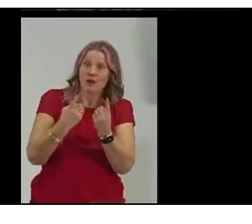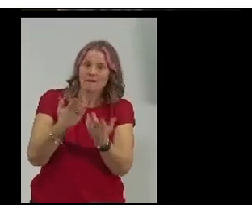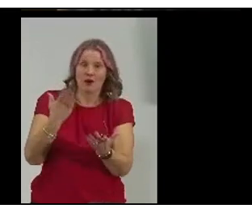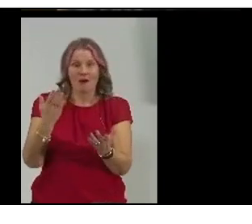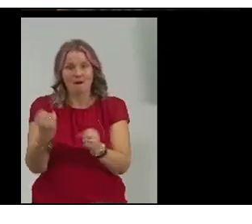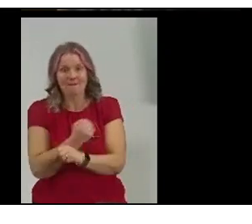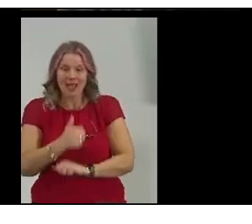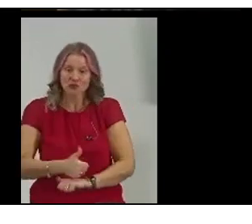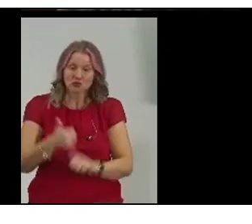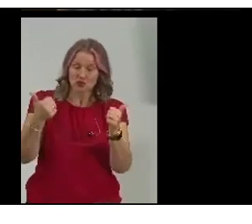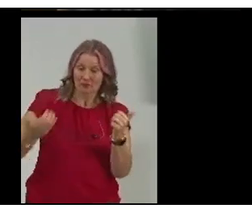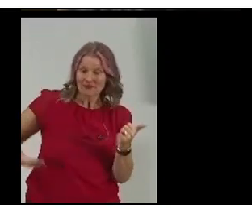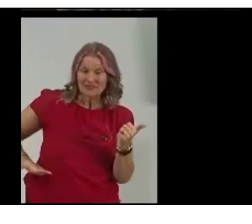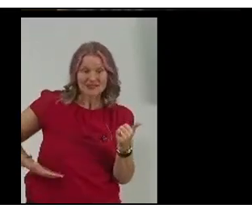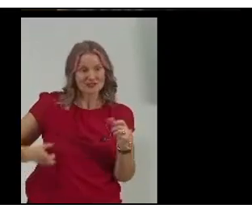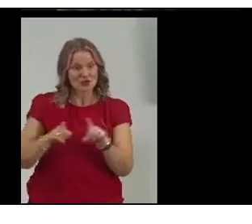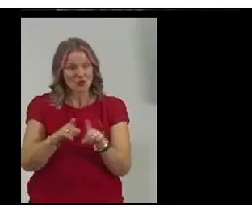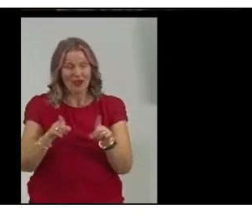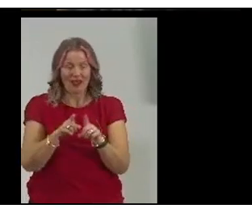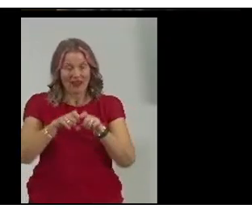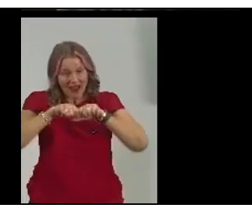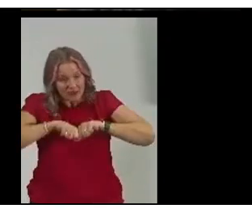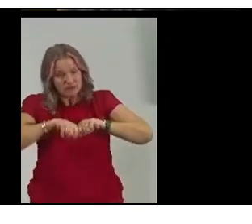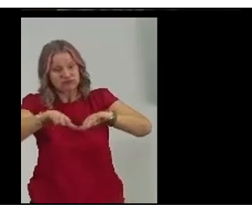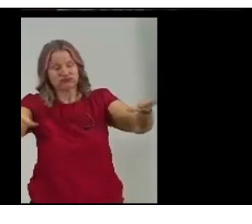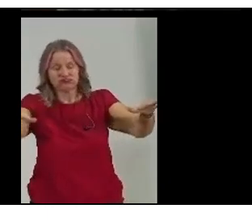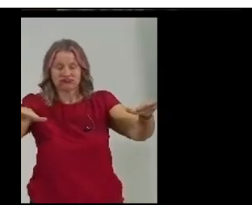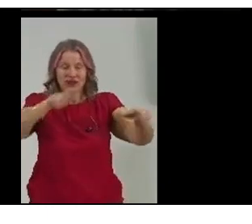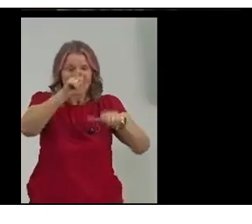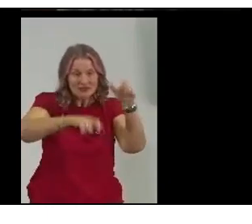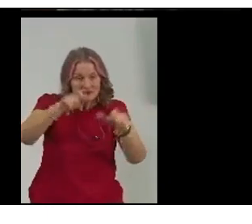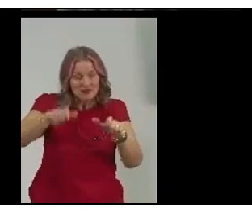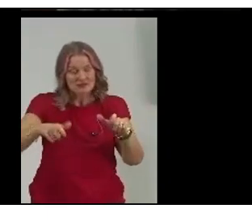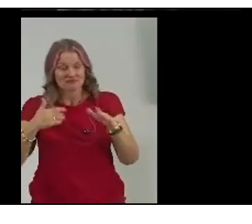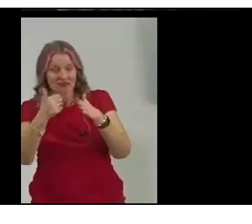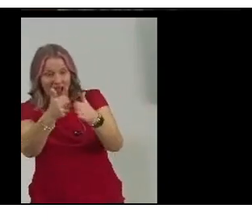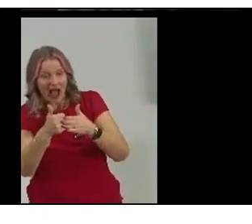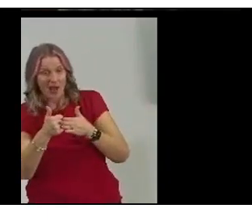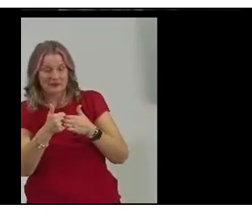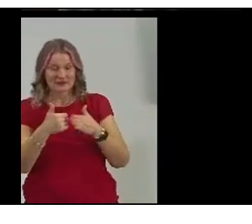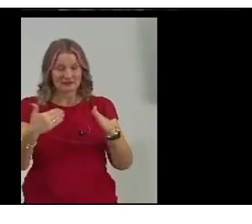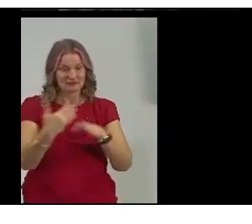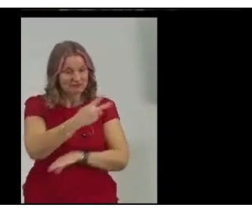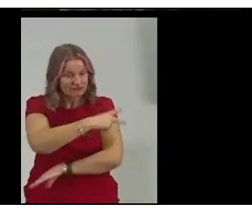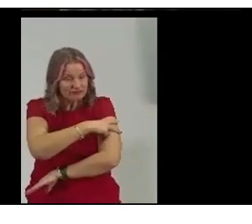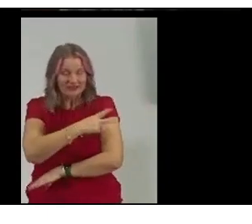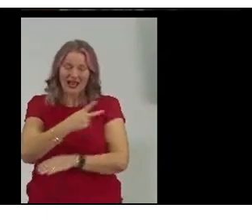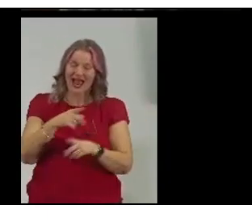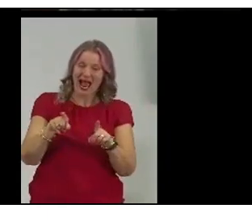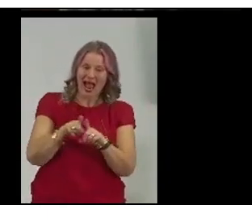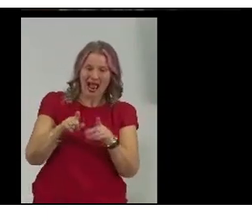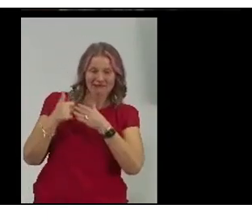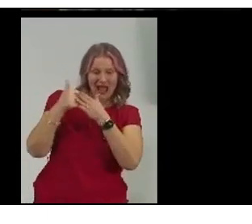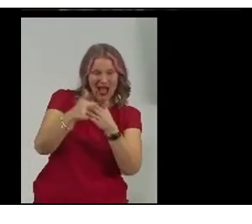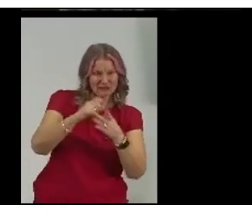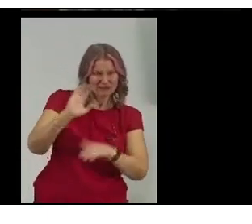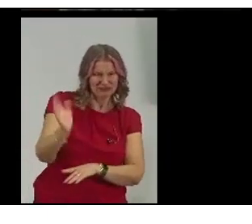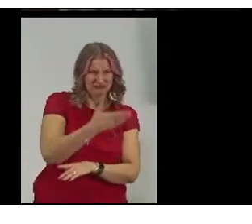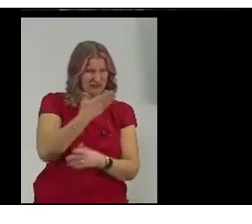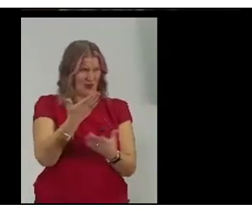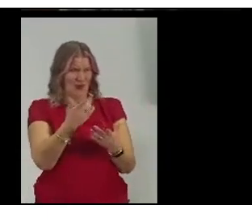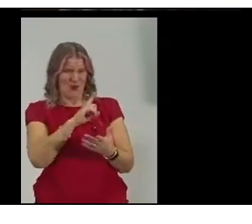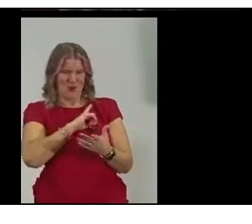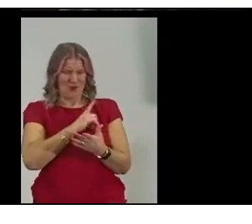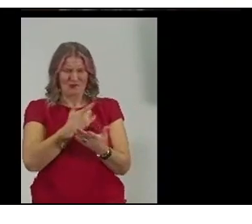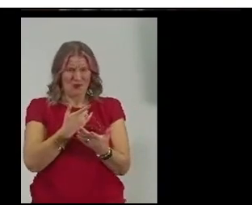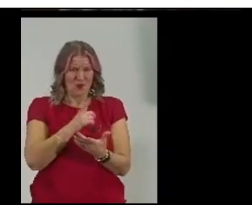business sense as well. So it helps our customers, helps our employees, and helps the community as well, and makes business sense. So why would you not do it?